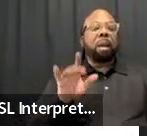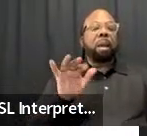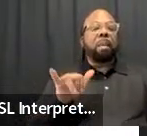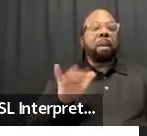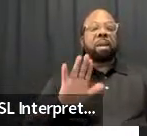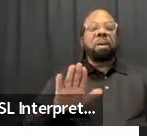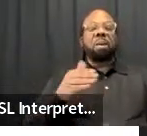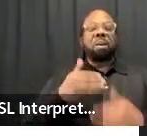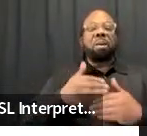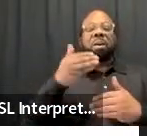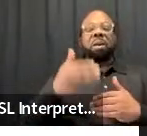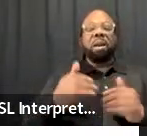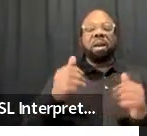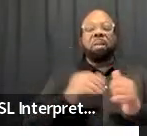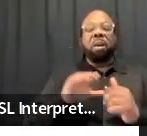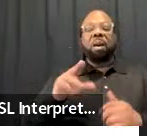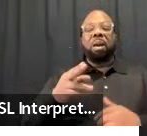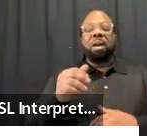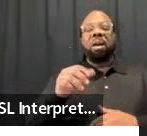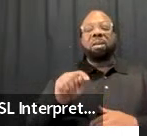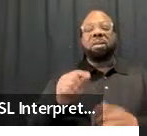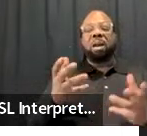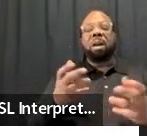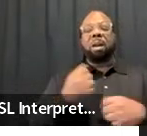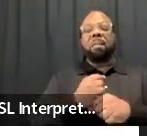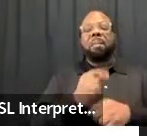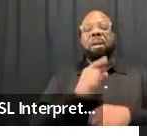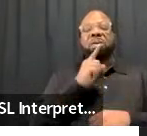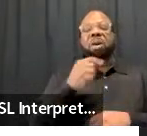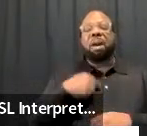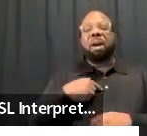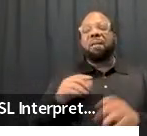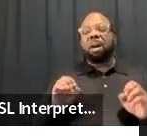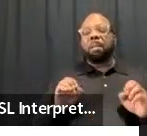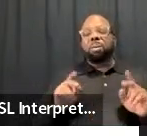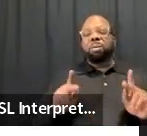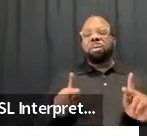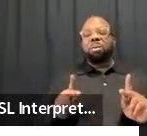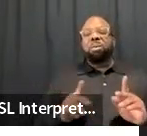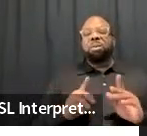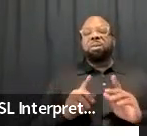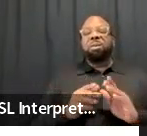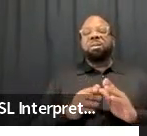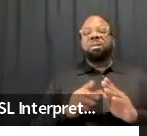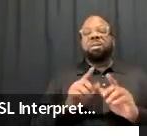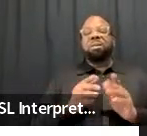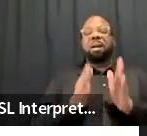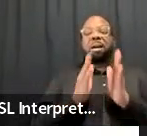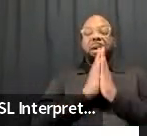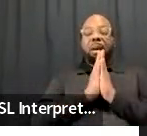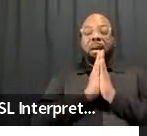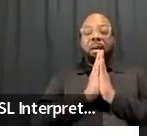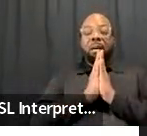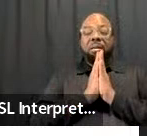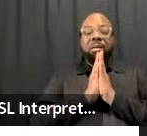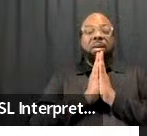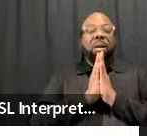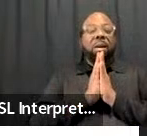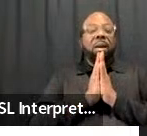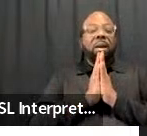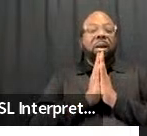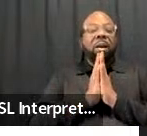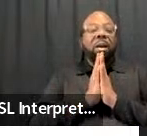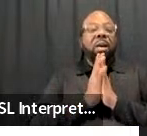in the chat, so I wanted to make sure that you have an opportunity to ask it live. Can we promote Billy?